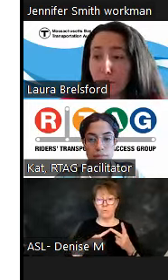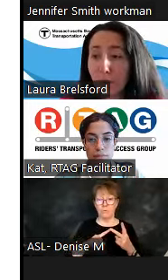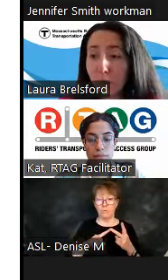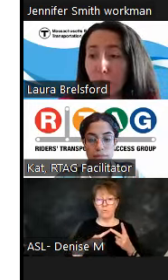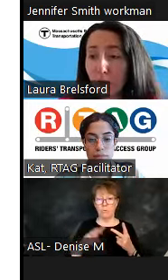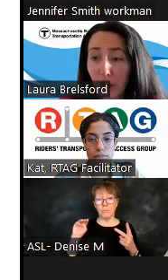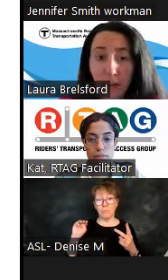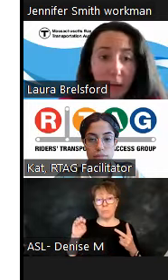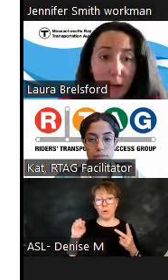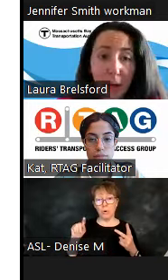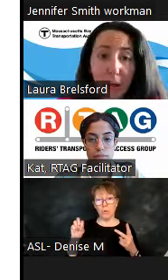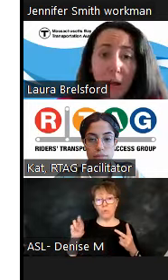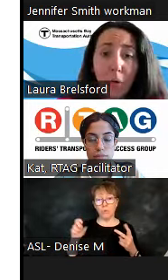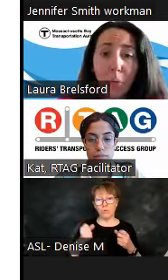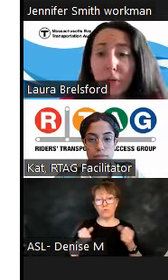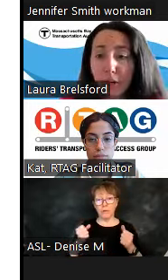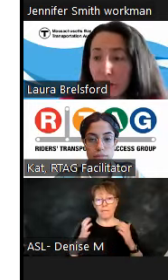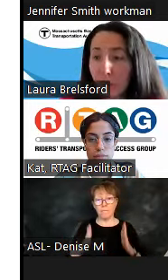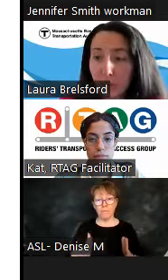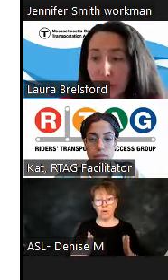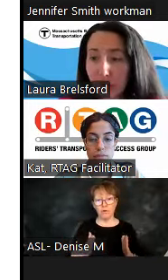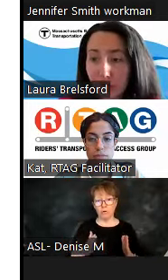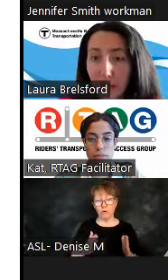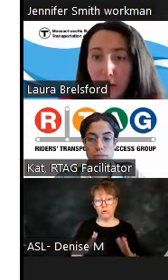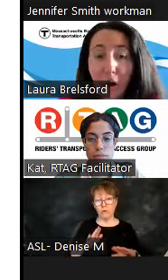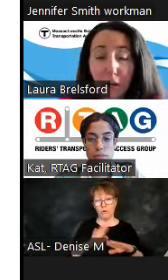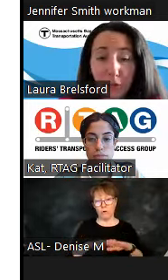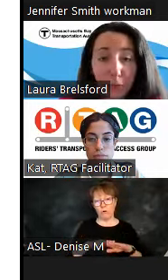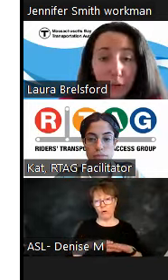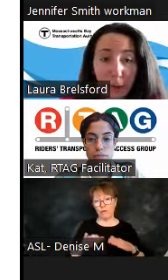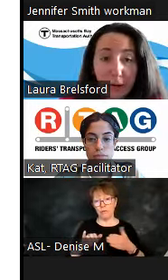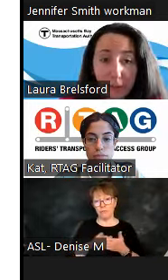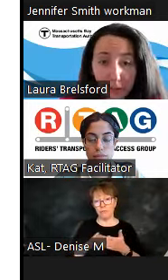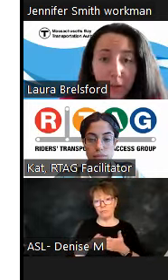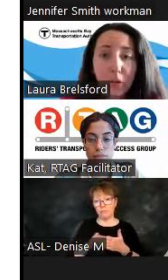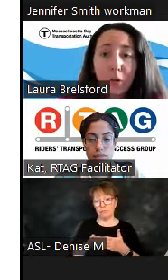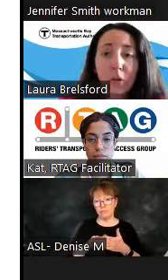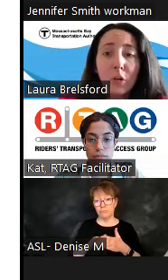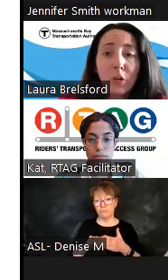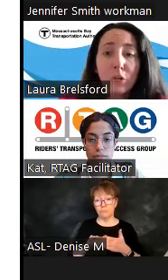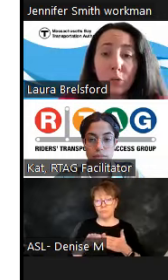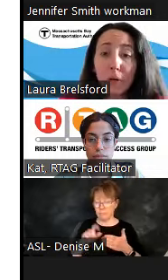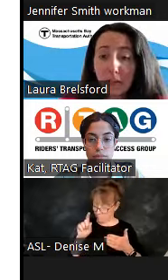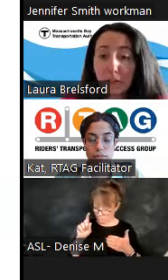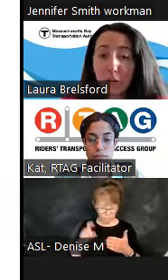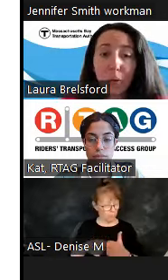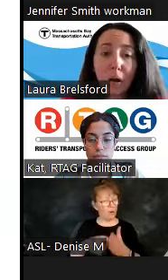person who is driving one of our subway trains. They are also required to assist you on and off